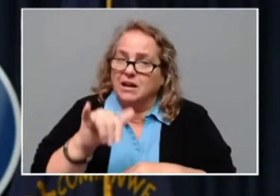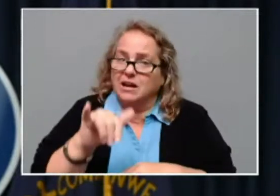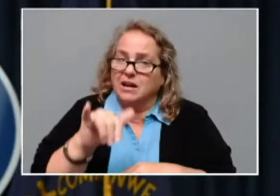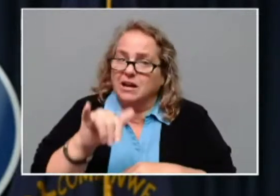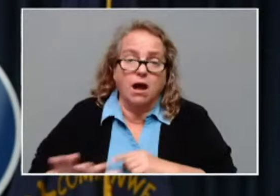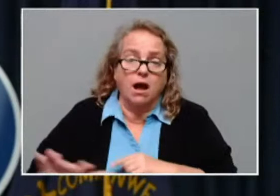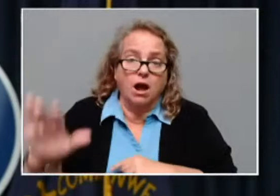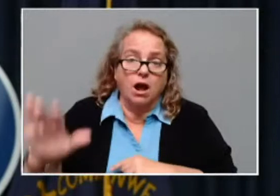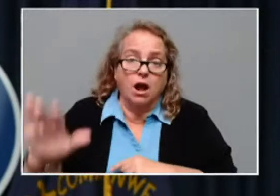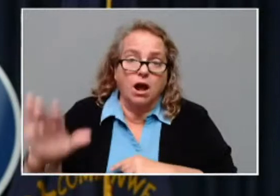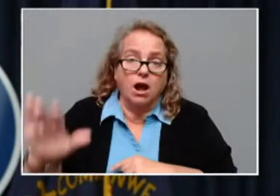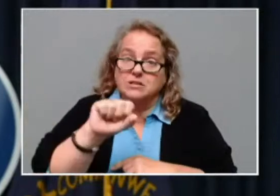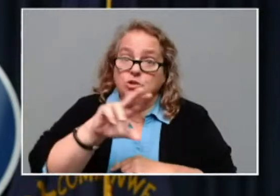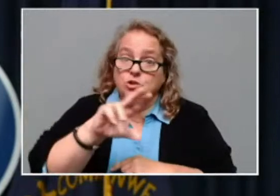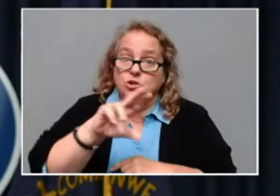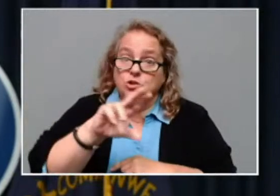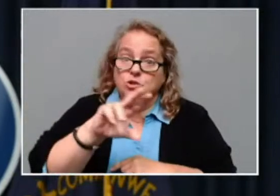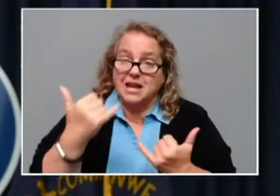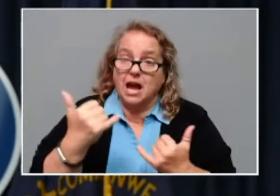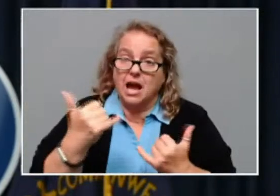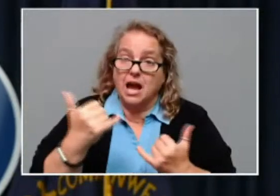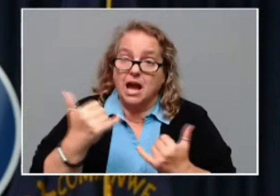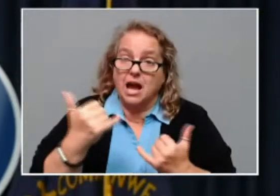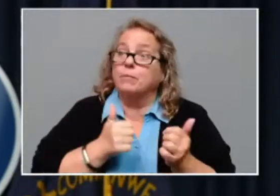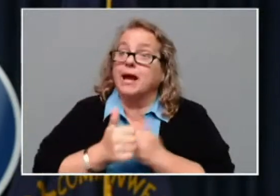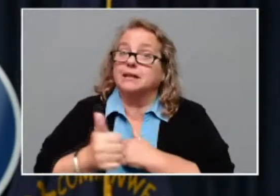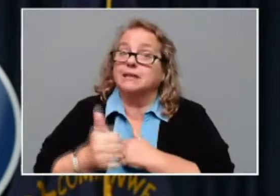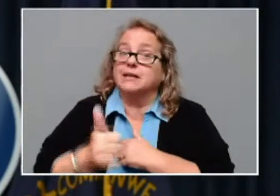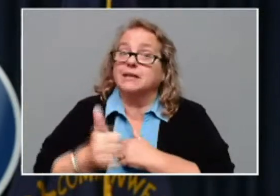surpassed 700,000 Americans dead.